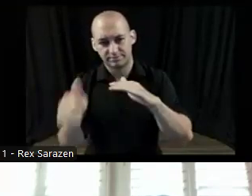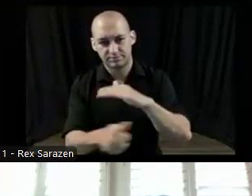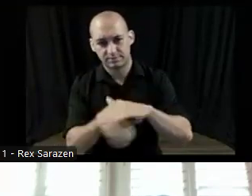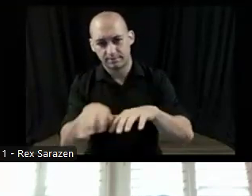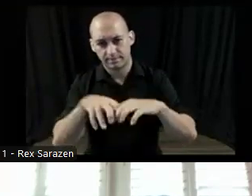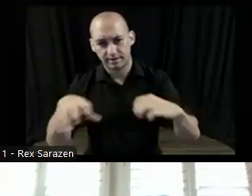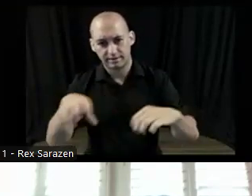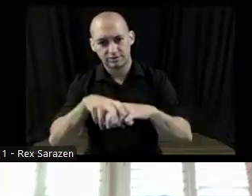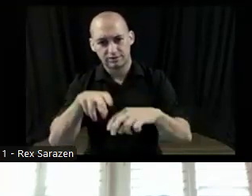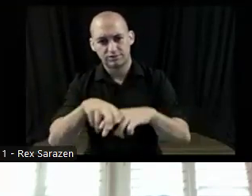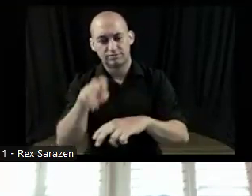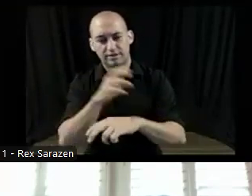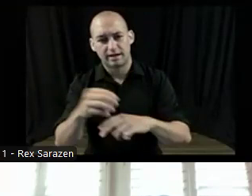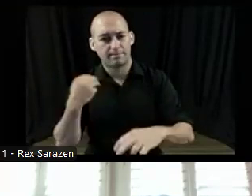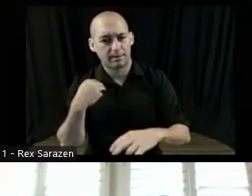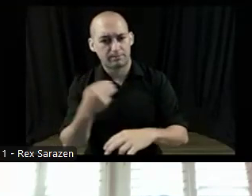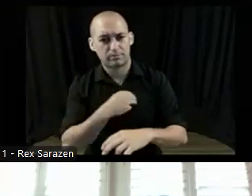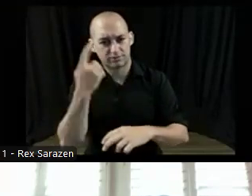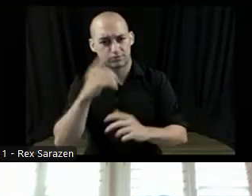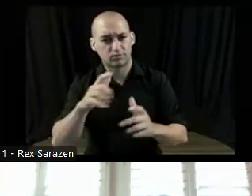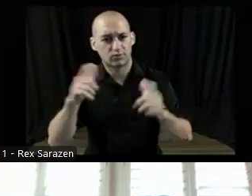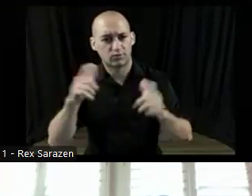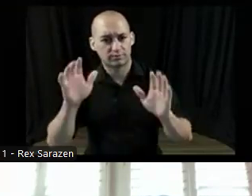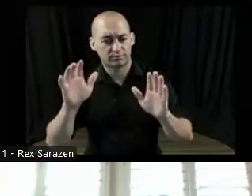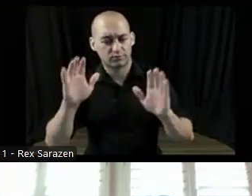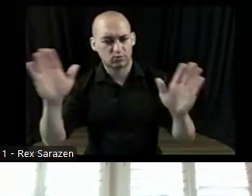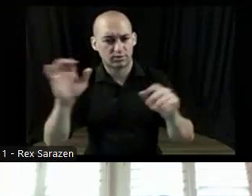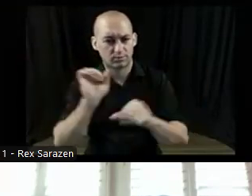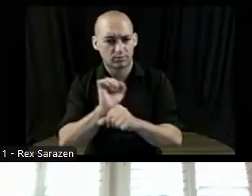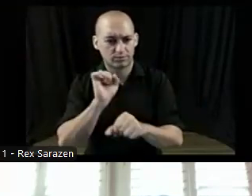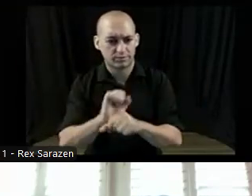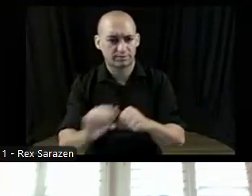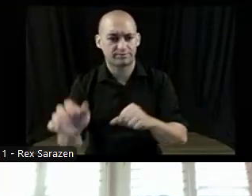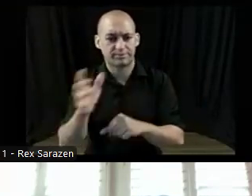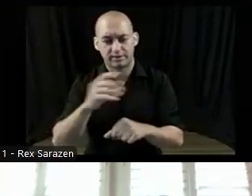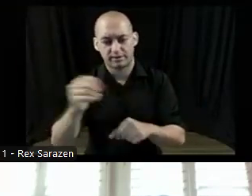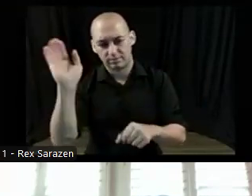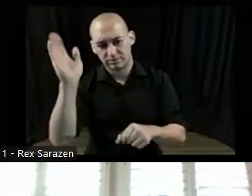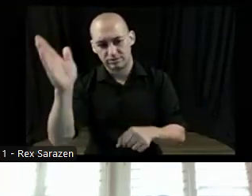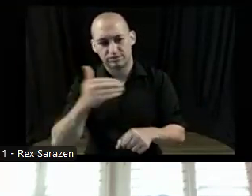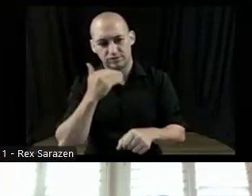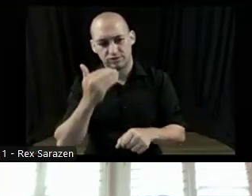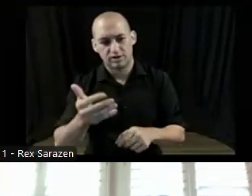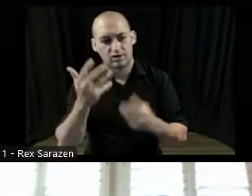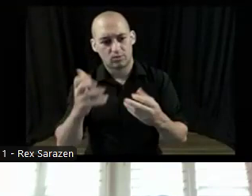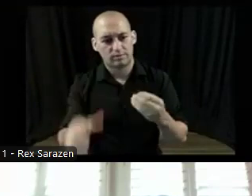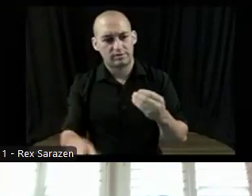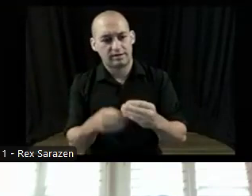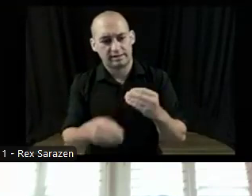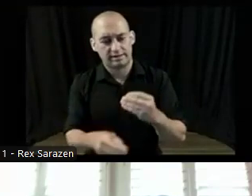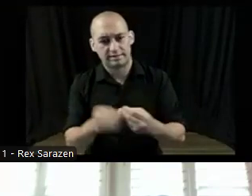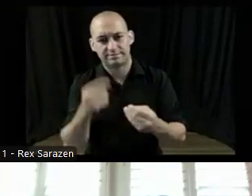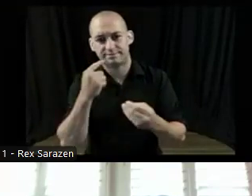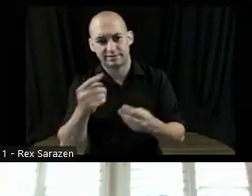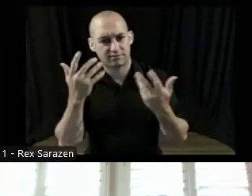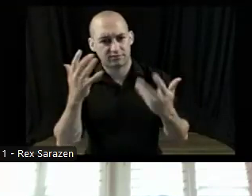the subcommittee members for the incredible work and the presentations. It was really good. I just want to add, and I mentioned this in